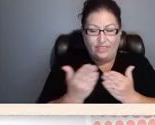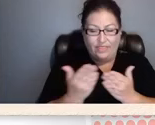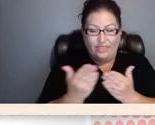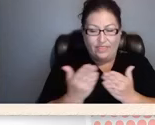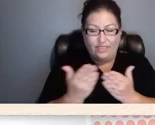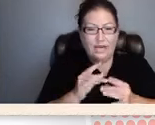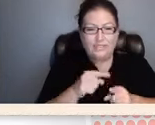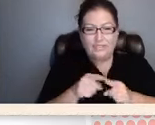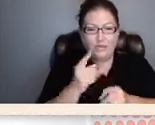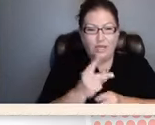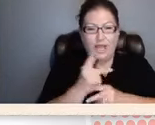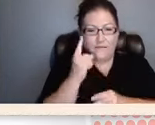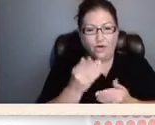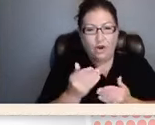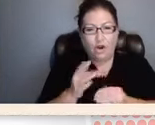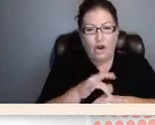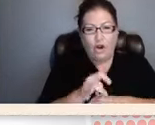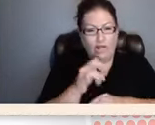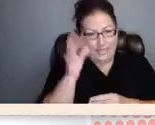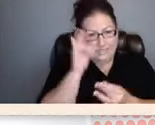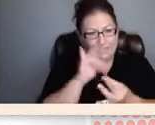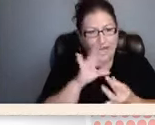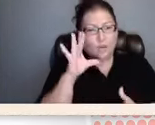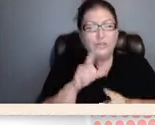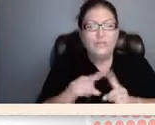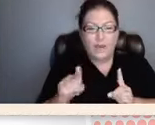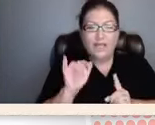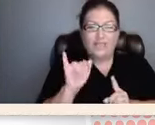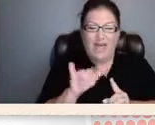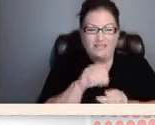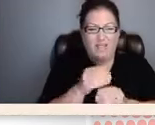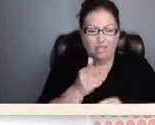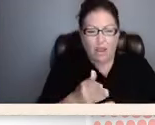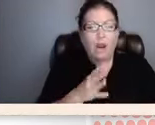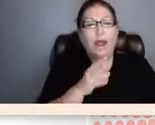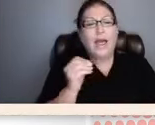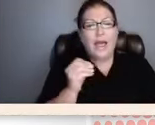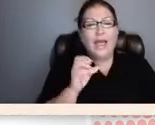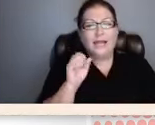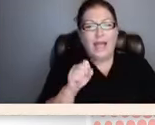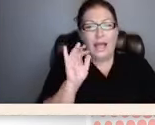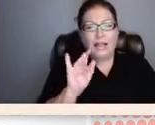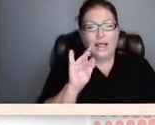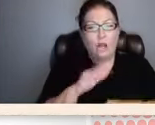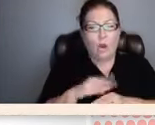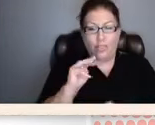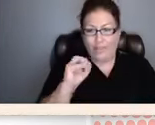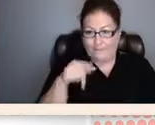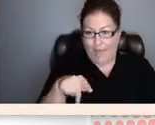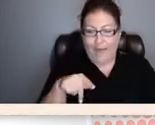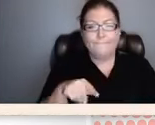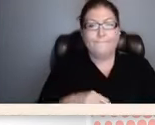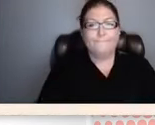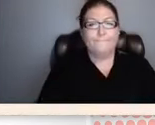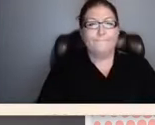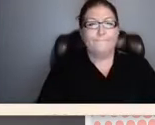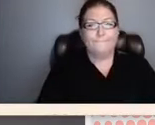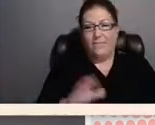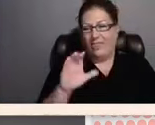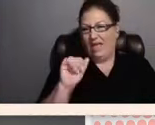for early psychosis, but that's in there. And then you can click on the map. So then in this case, it's the CAT